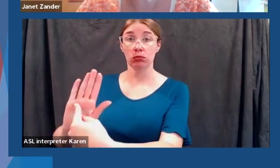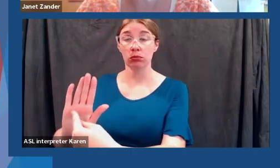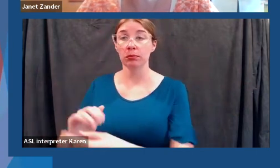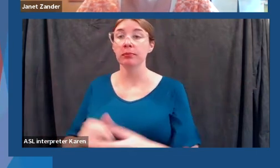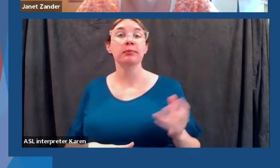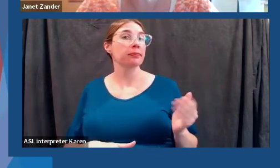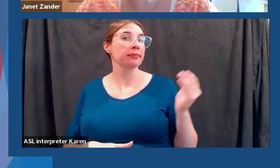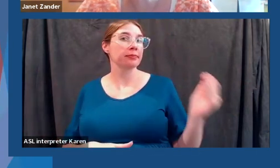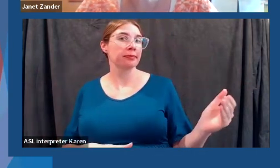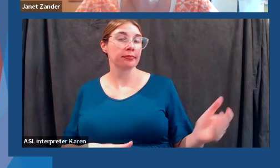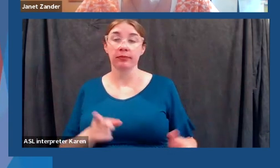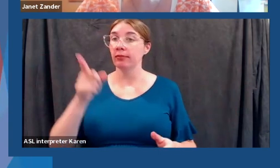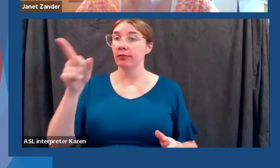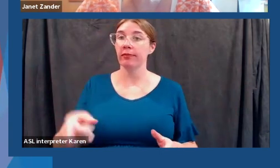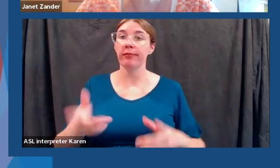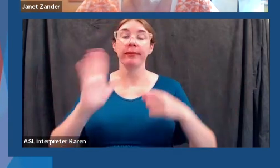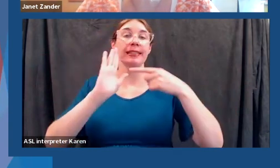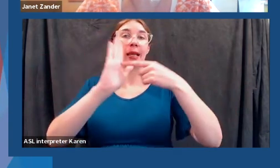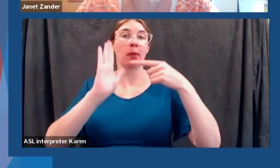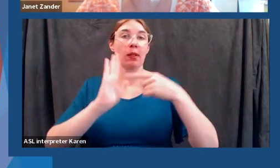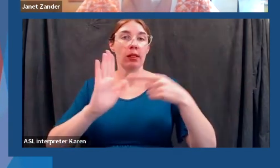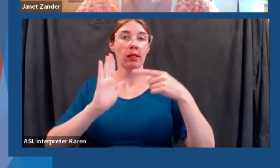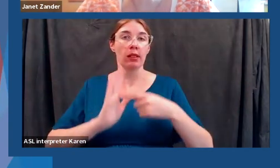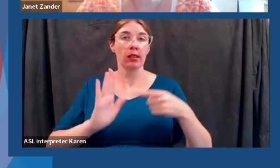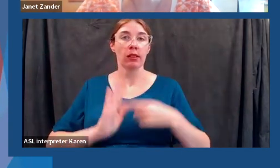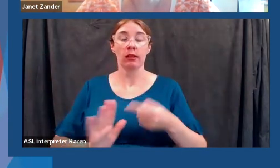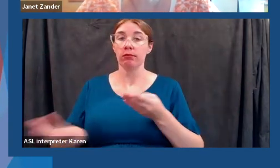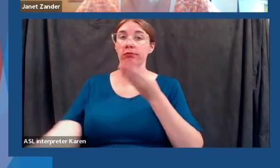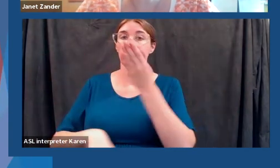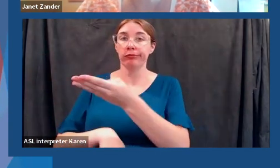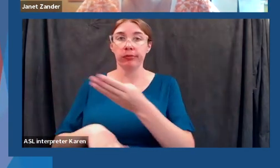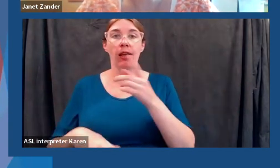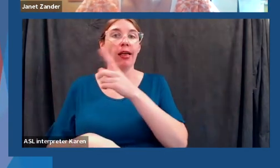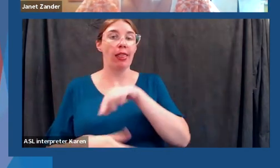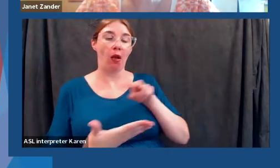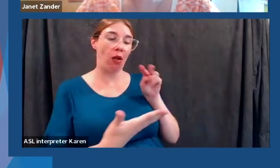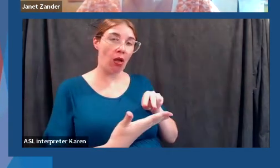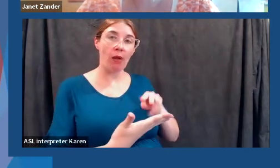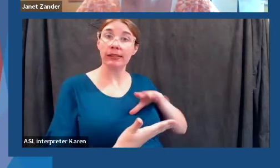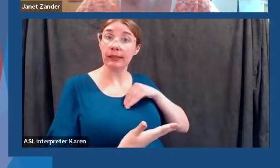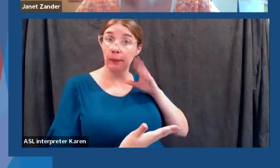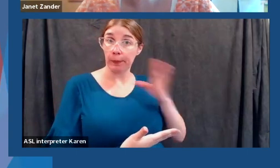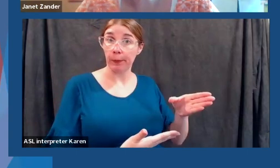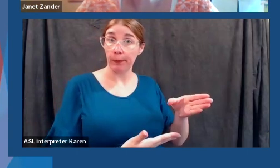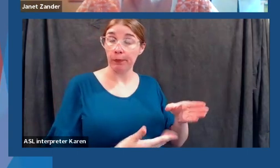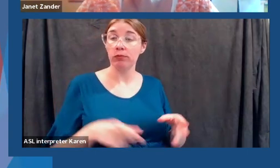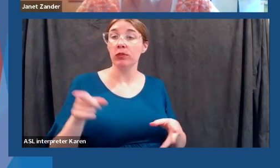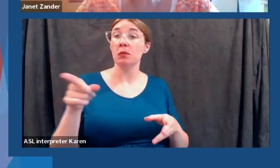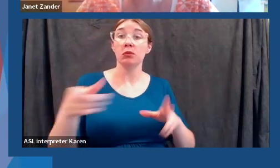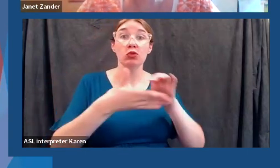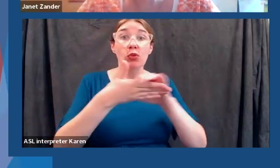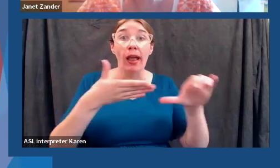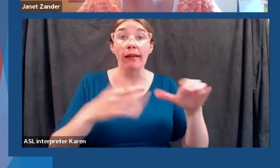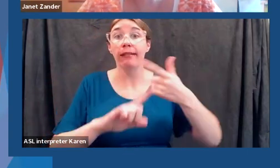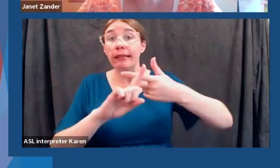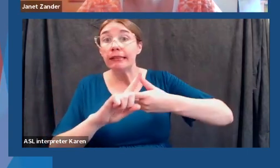slide. This gives you some example of some of the things that can be used that I just mentioned: checks, leases,